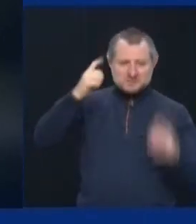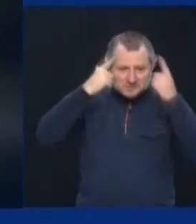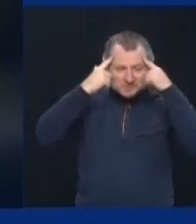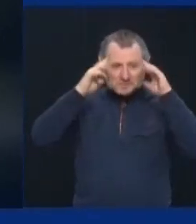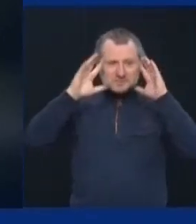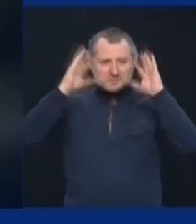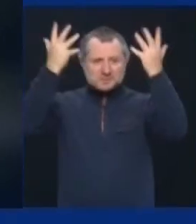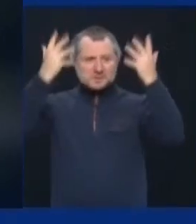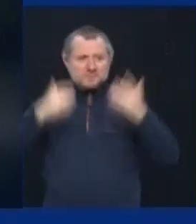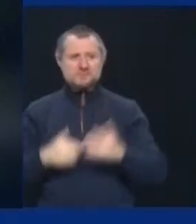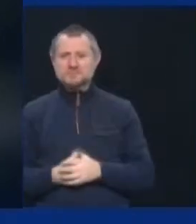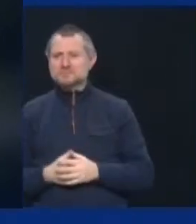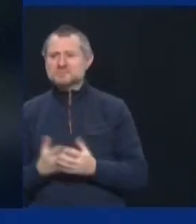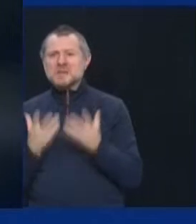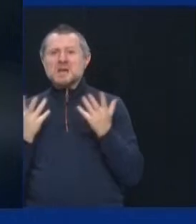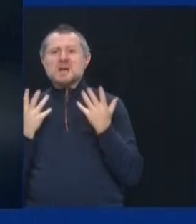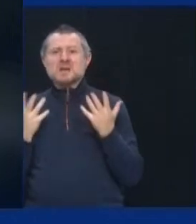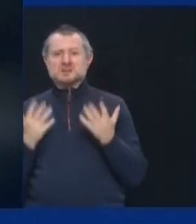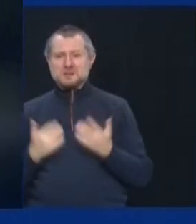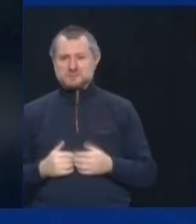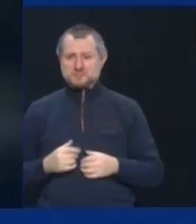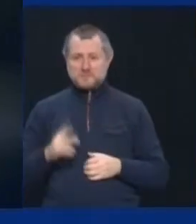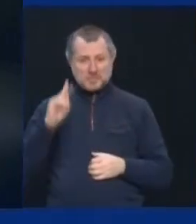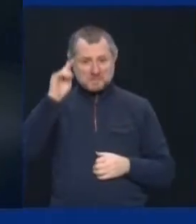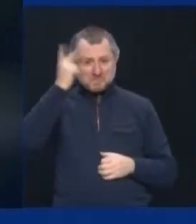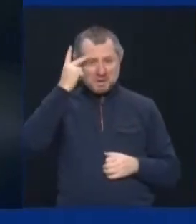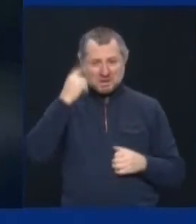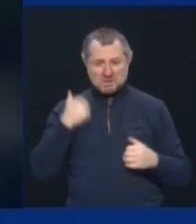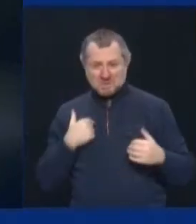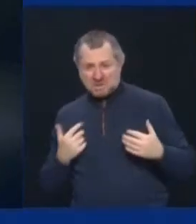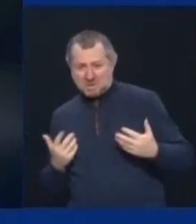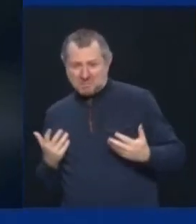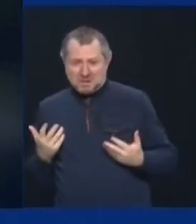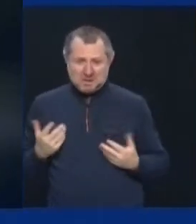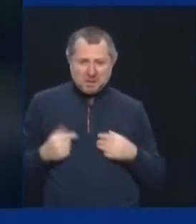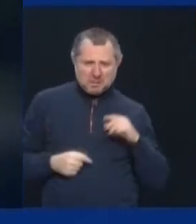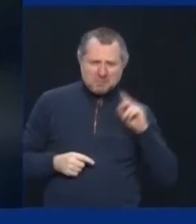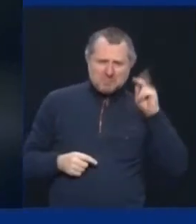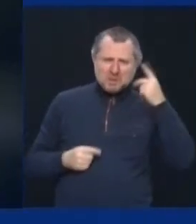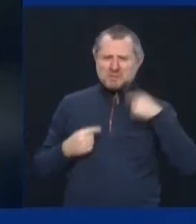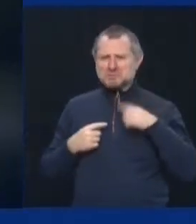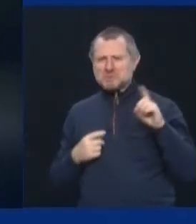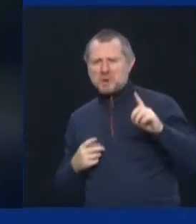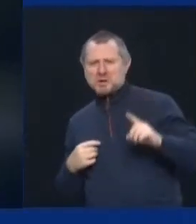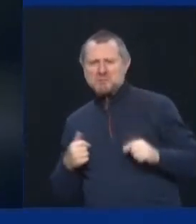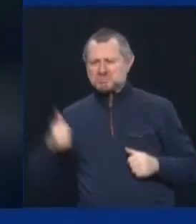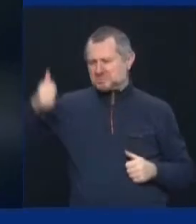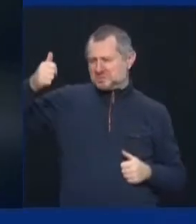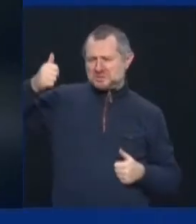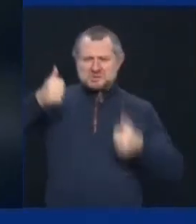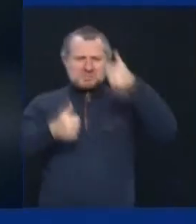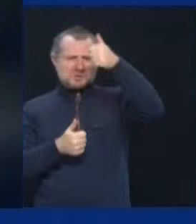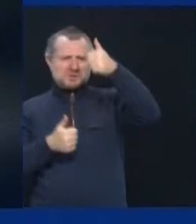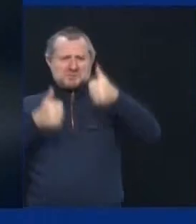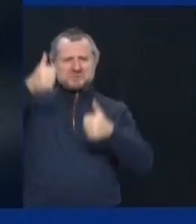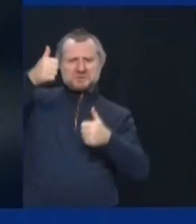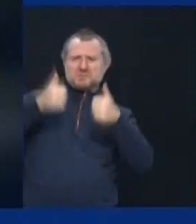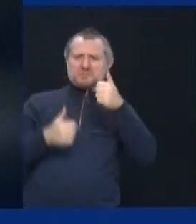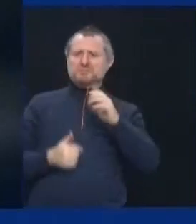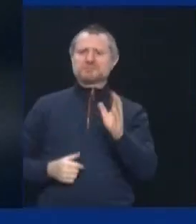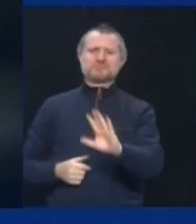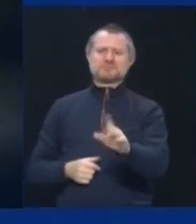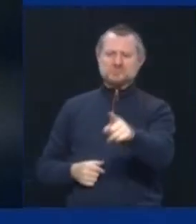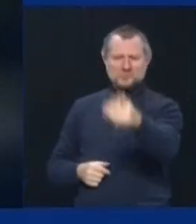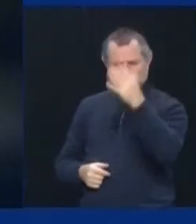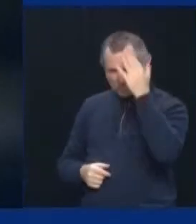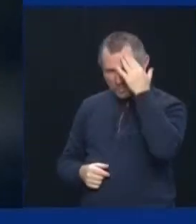Hyper-political, parochialism, madness. You know how important New York is to the overall economy. You know